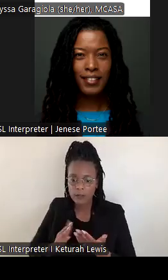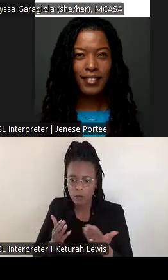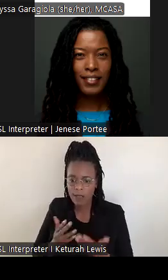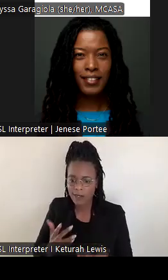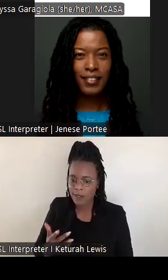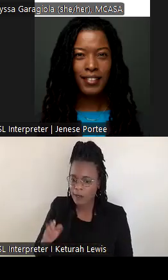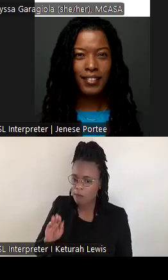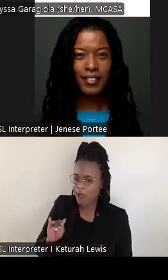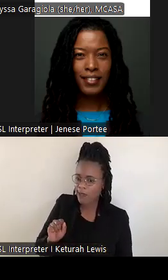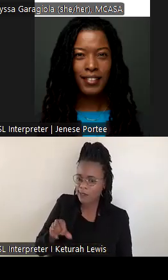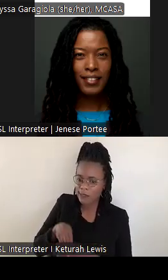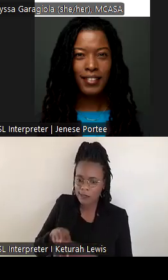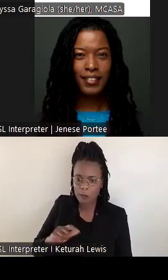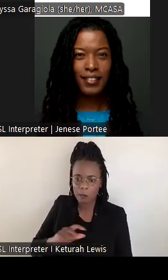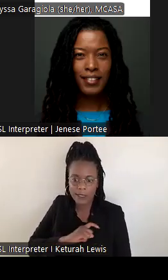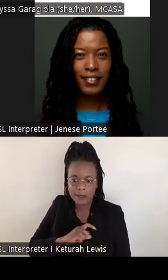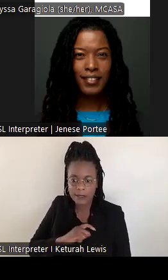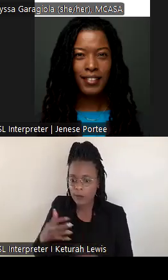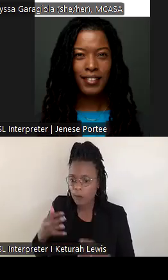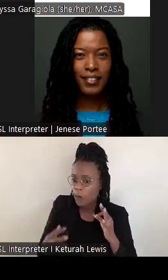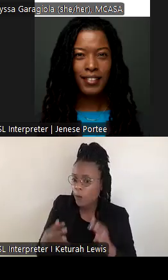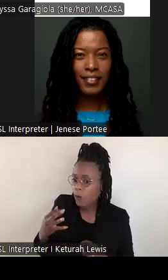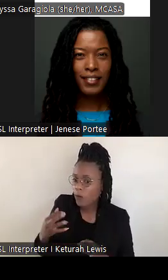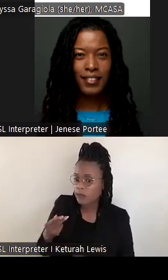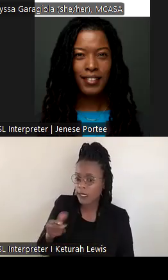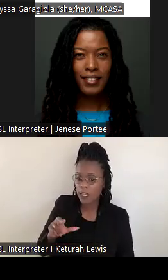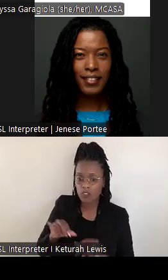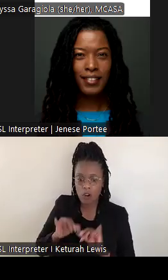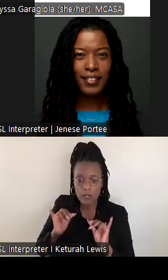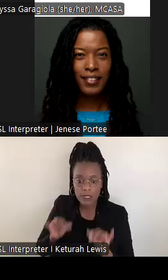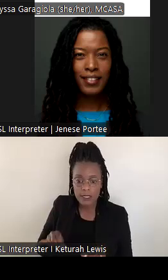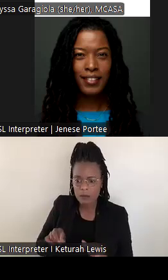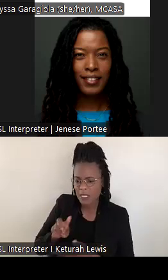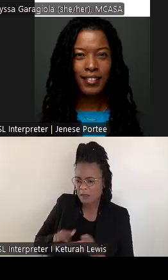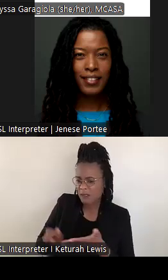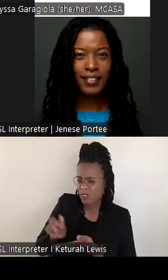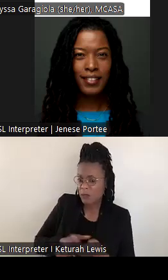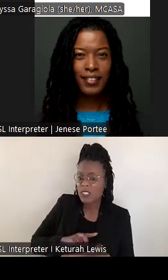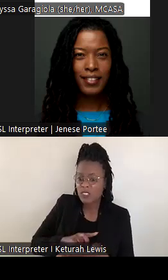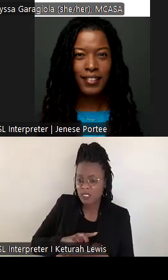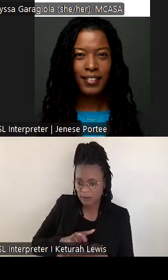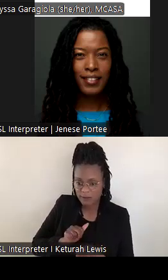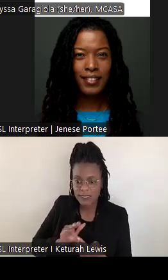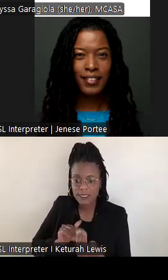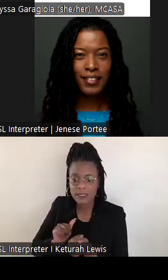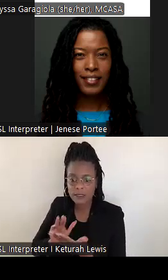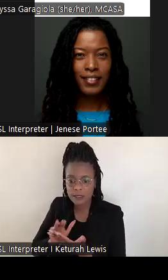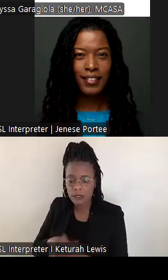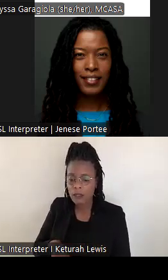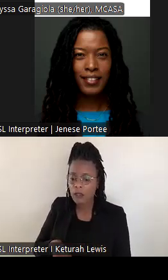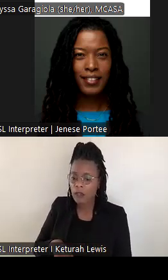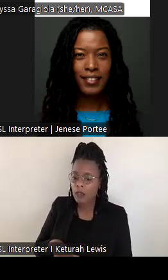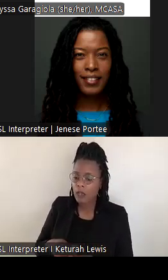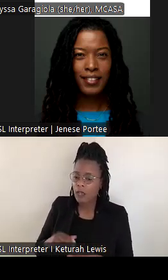their claims. This lack of cultural humility in institutions often means there's a lack of resources